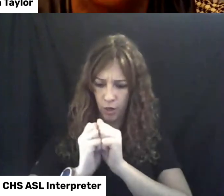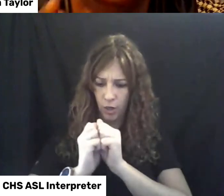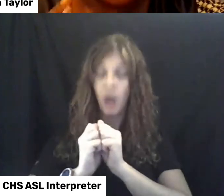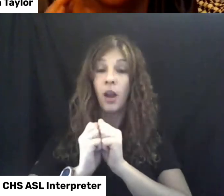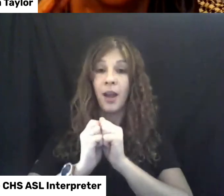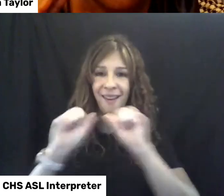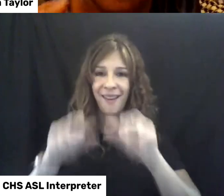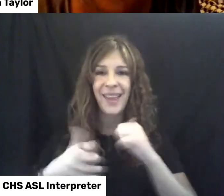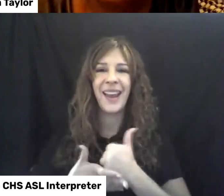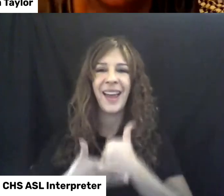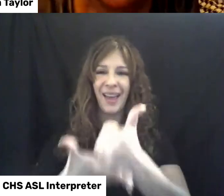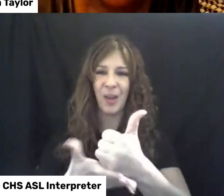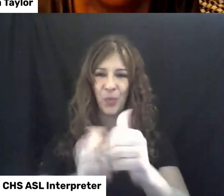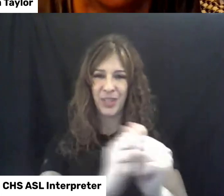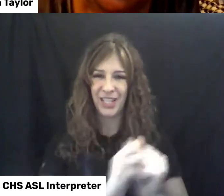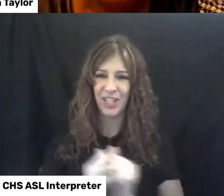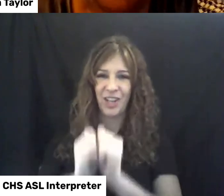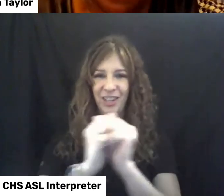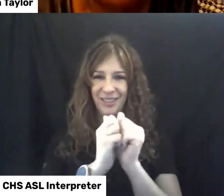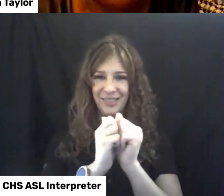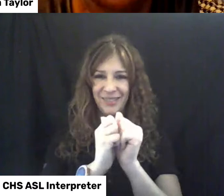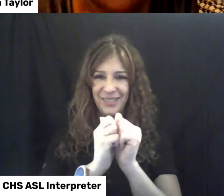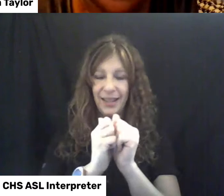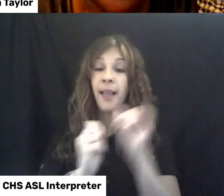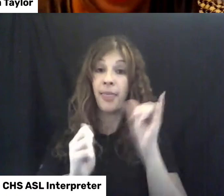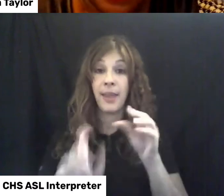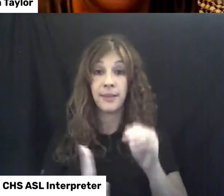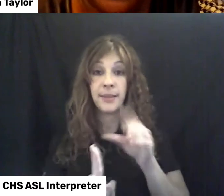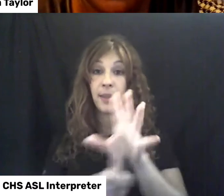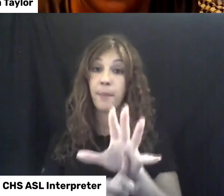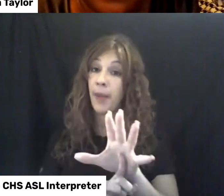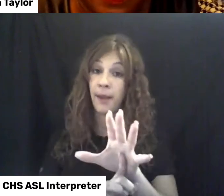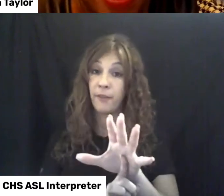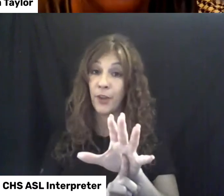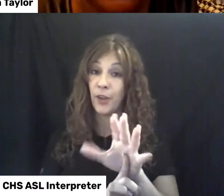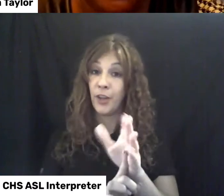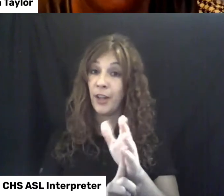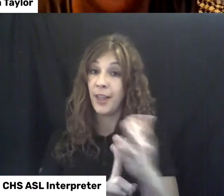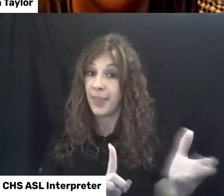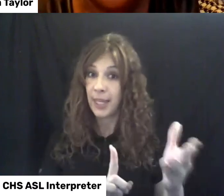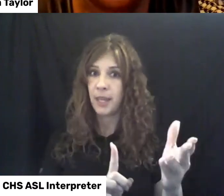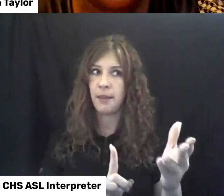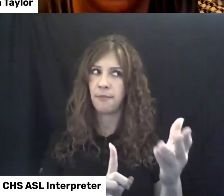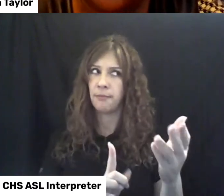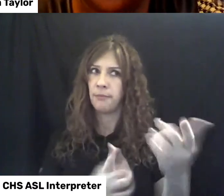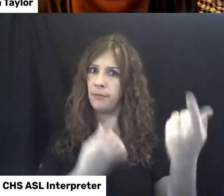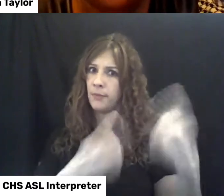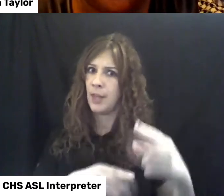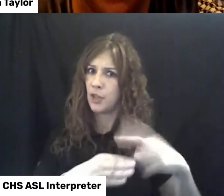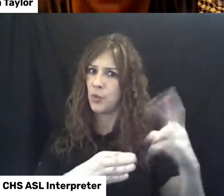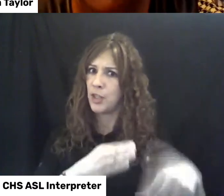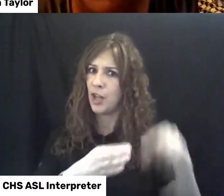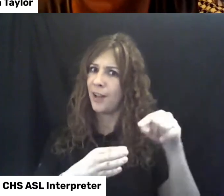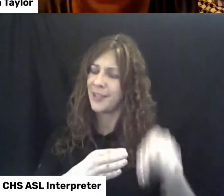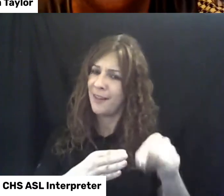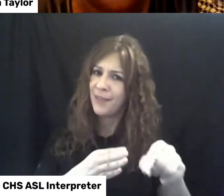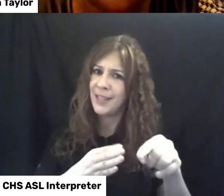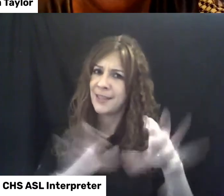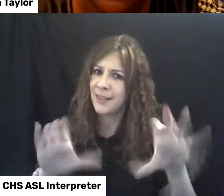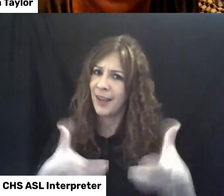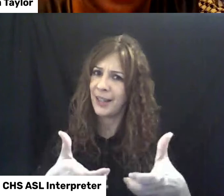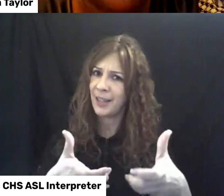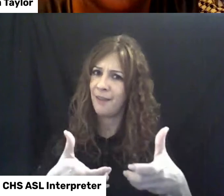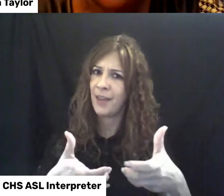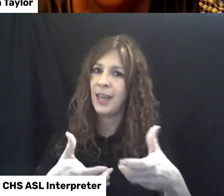other. That's the most impactful thing out of this collective, is the exchange of